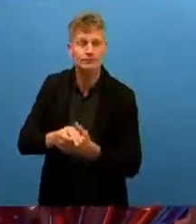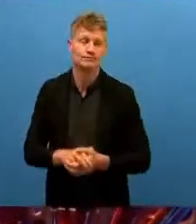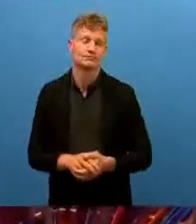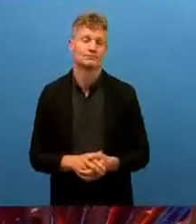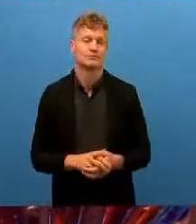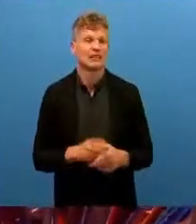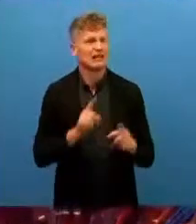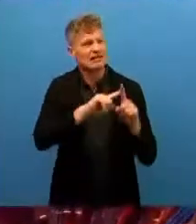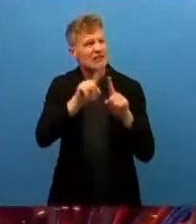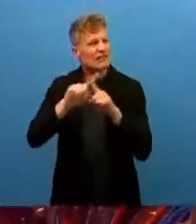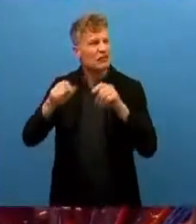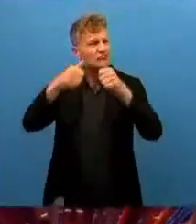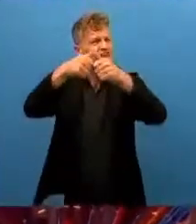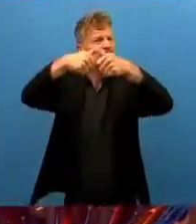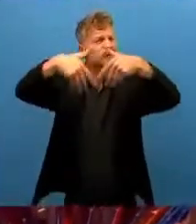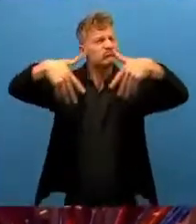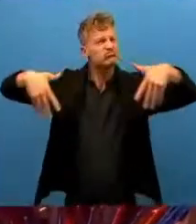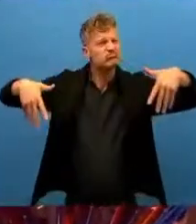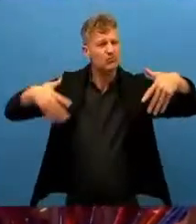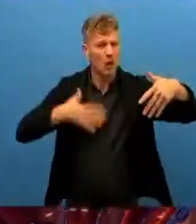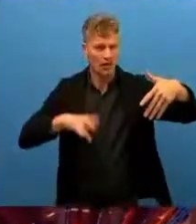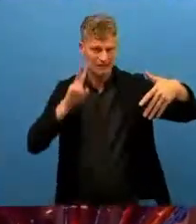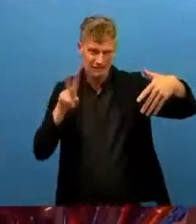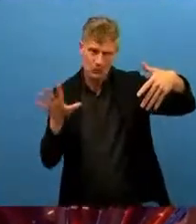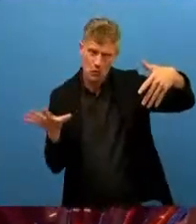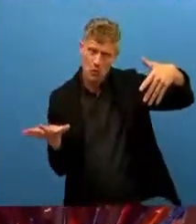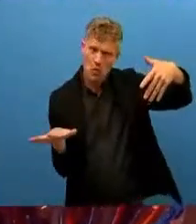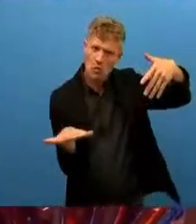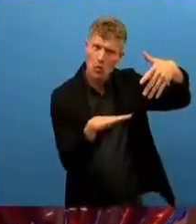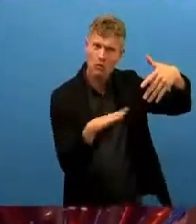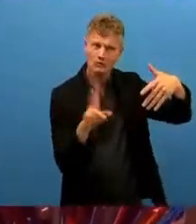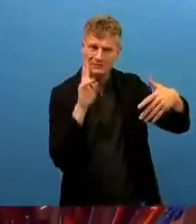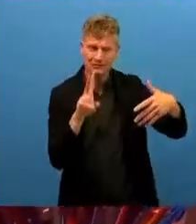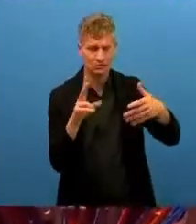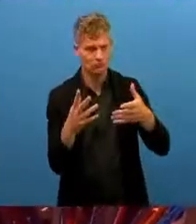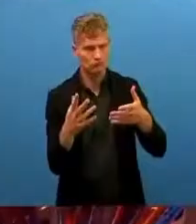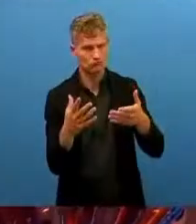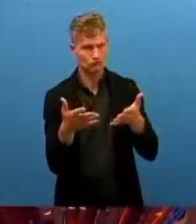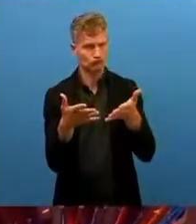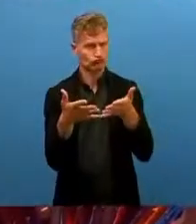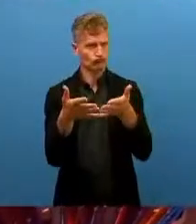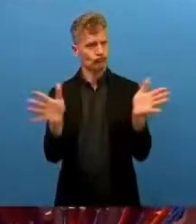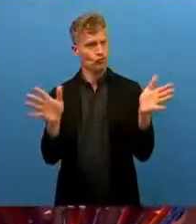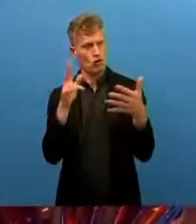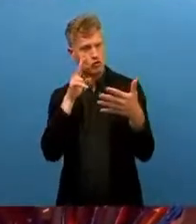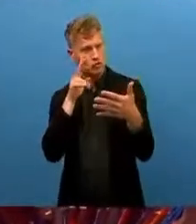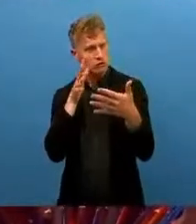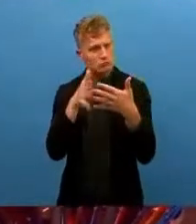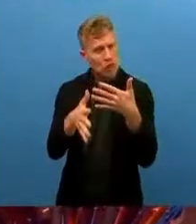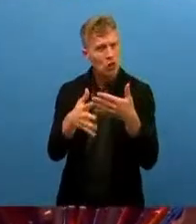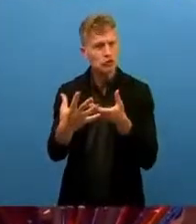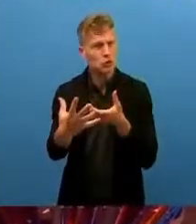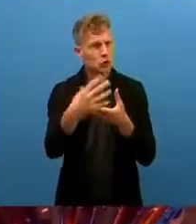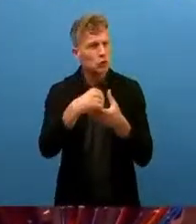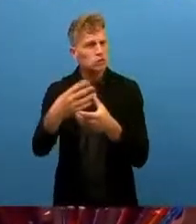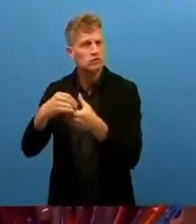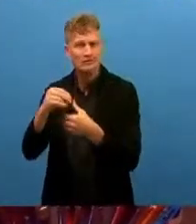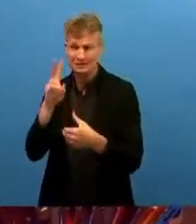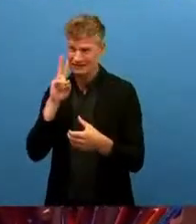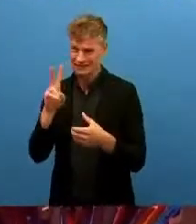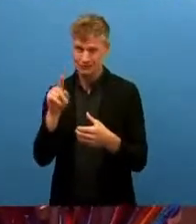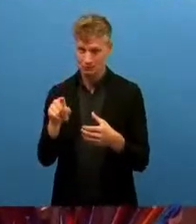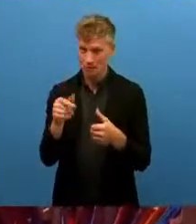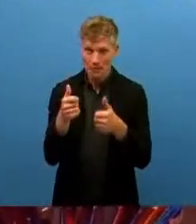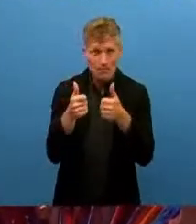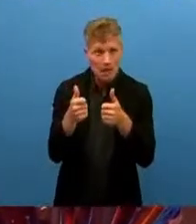been examined in a broad, transparent, inclusive manner, taking into account the best practices that may happen in these